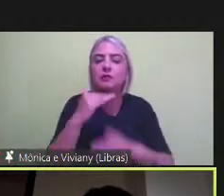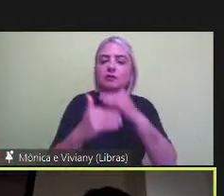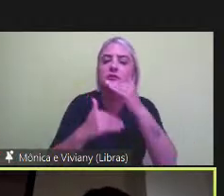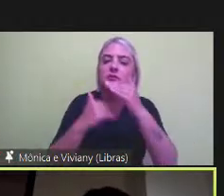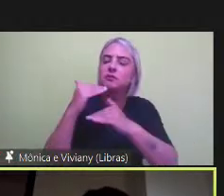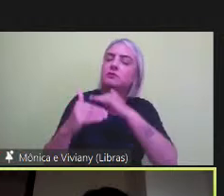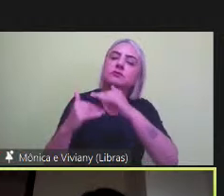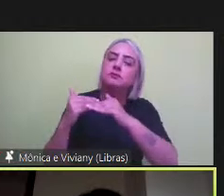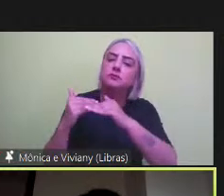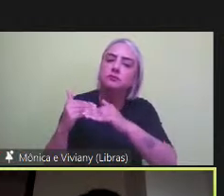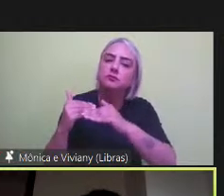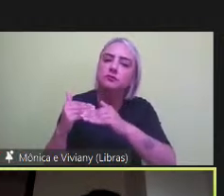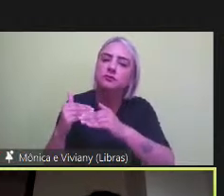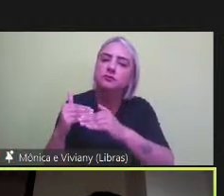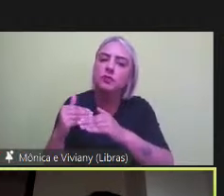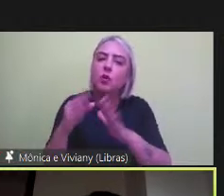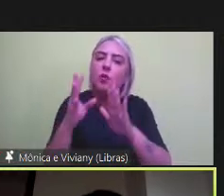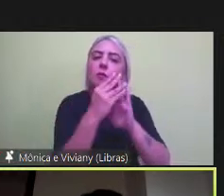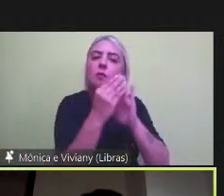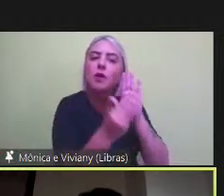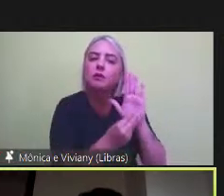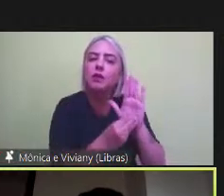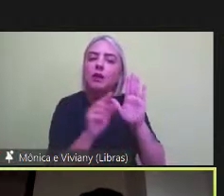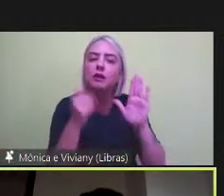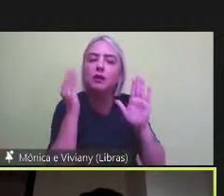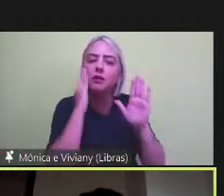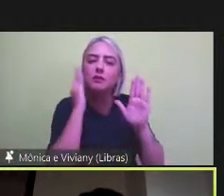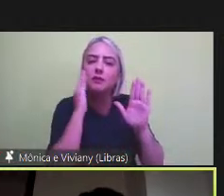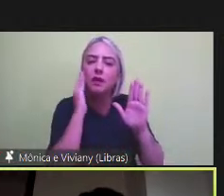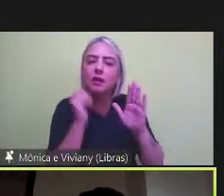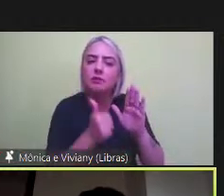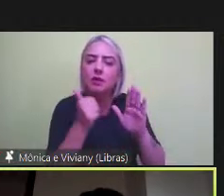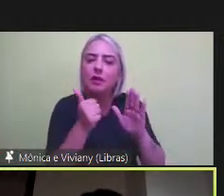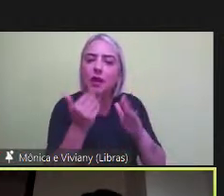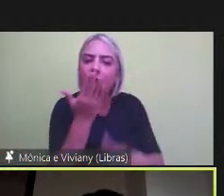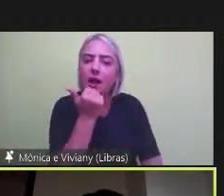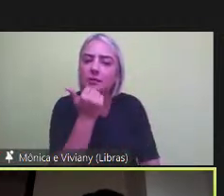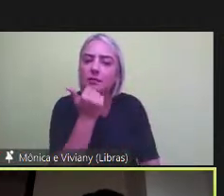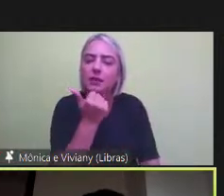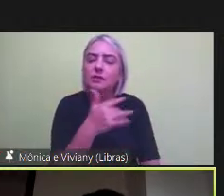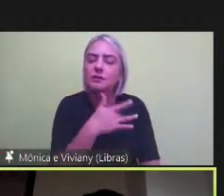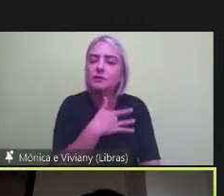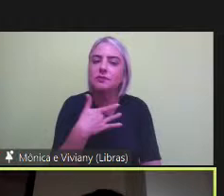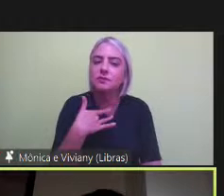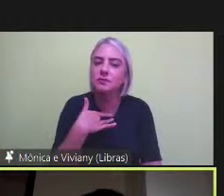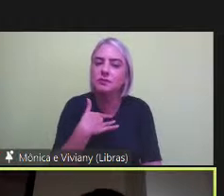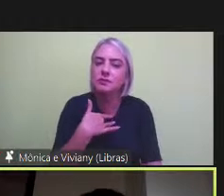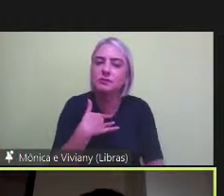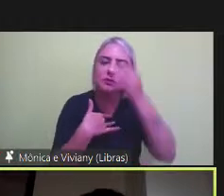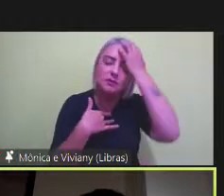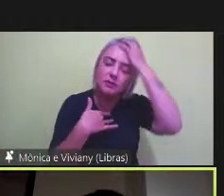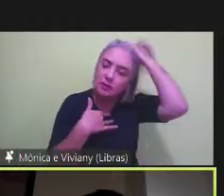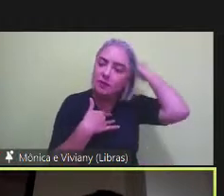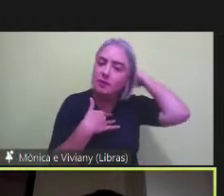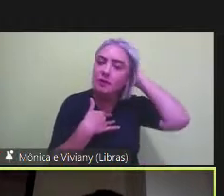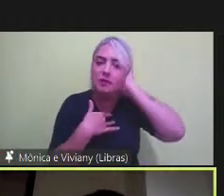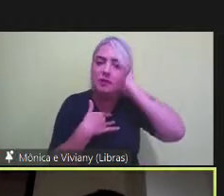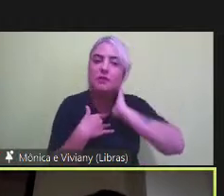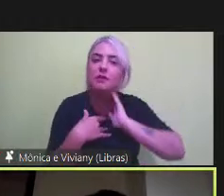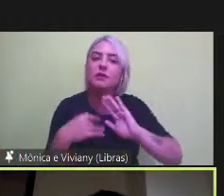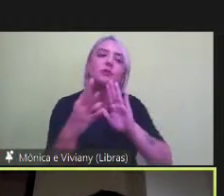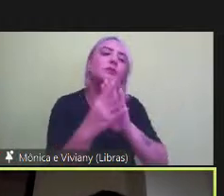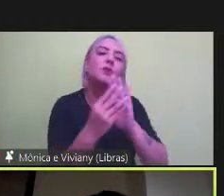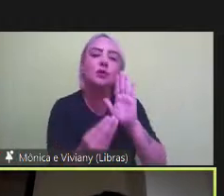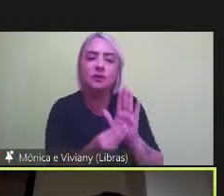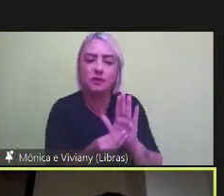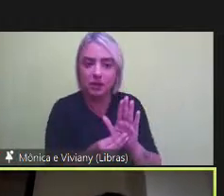2021, we developed a model to brief counseling for healthy nutrition, which follows